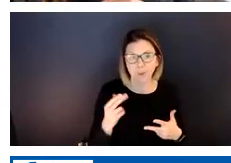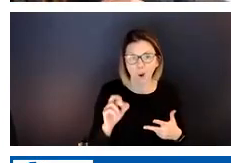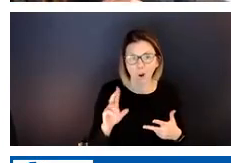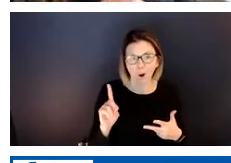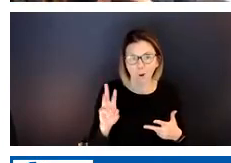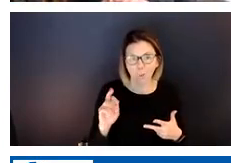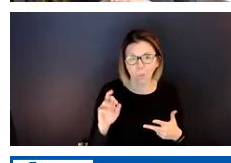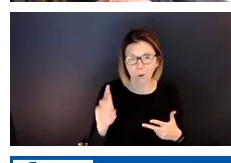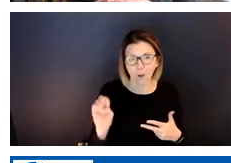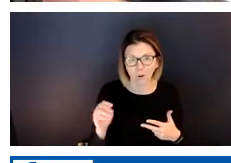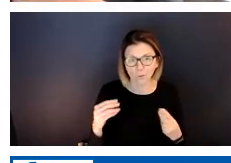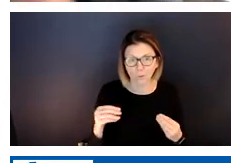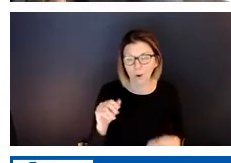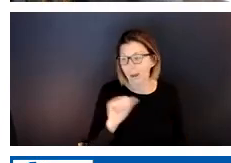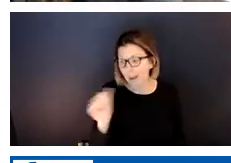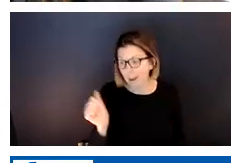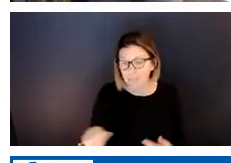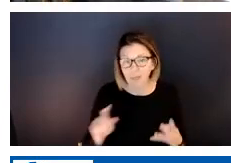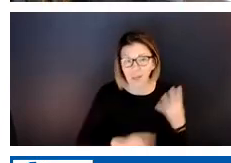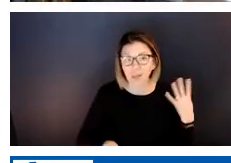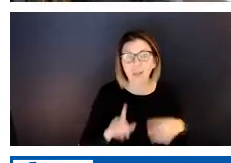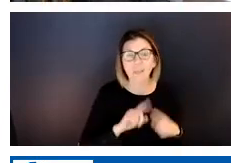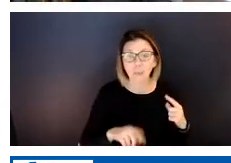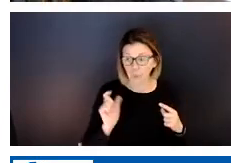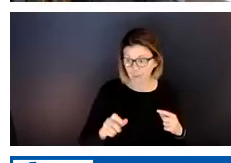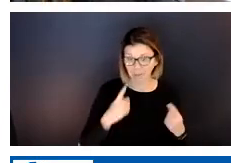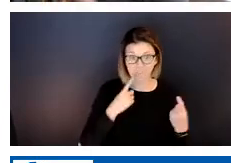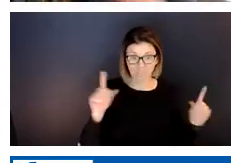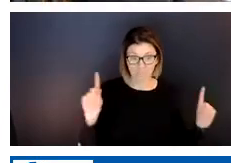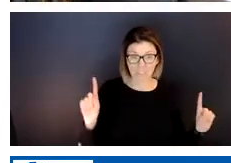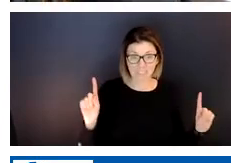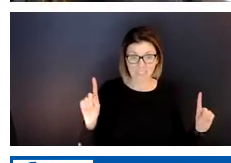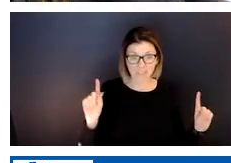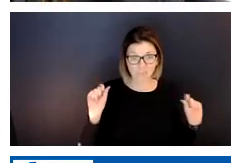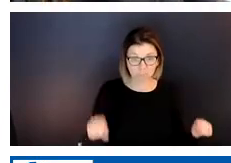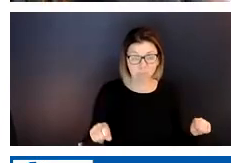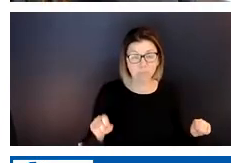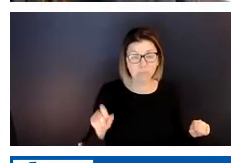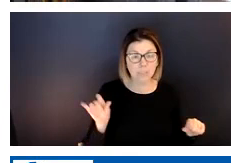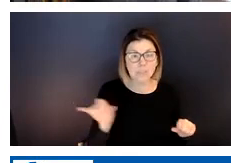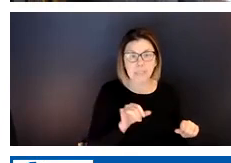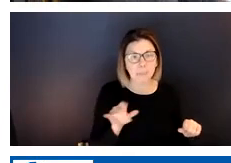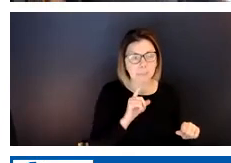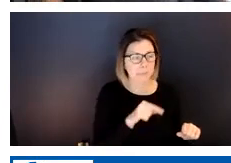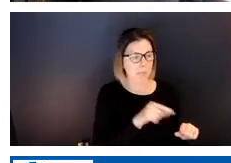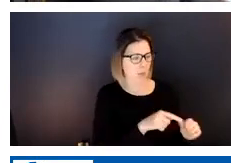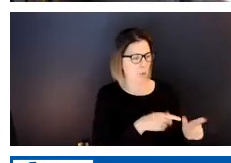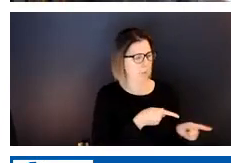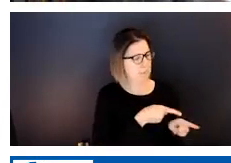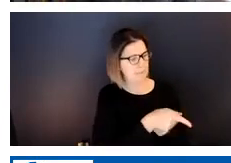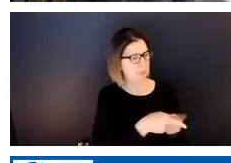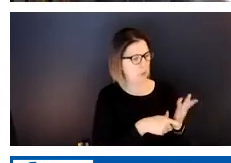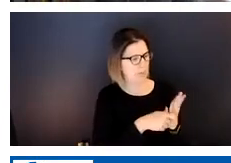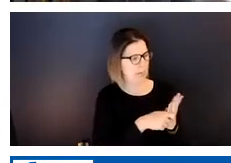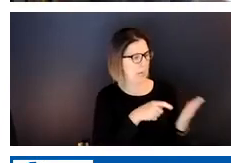Amazon, wherever, can be just as effective at doing those sort of things as something that may come out of some